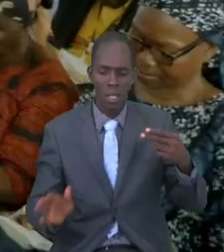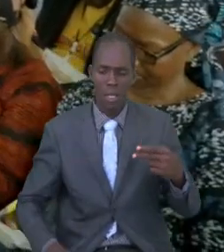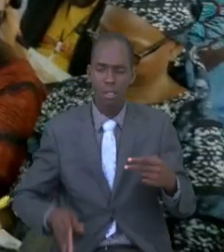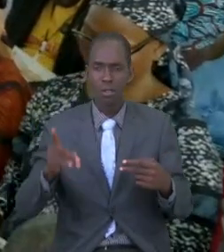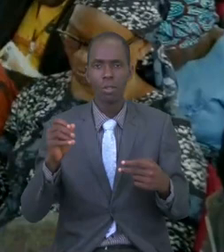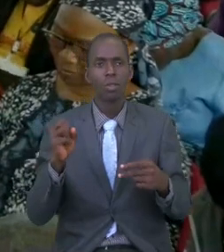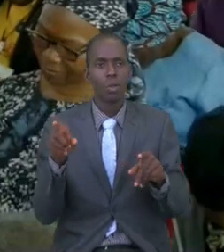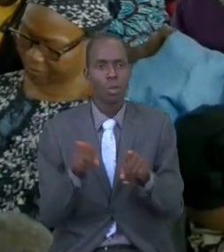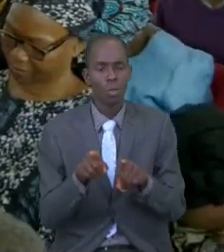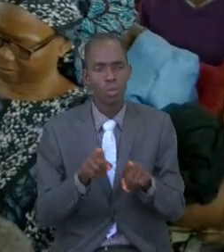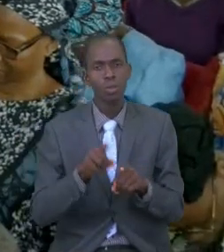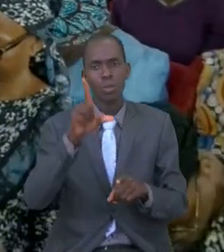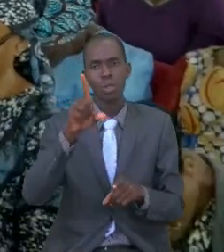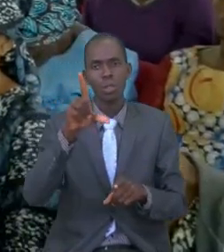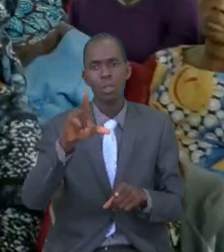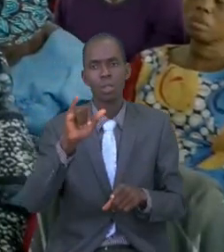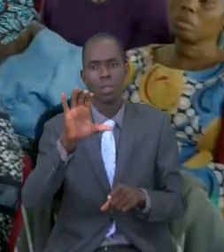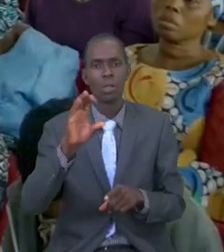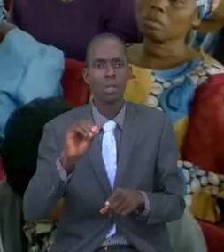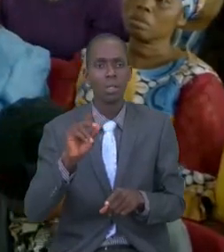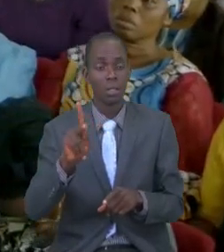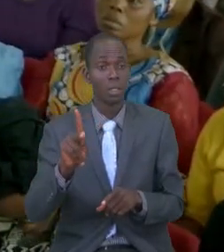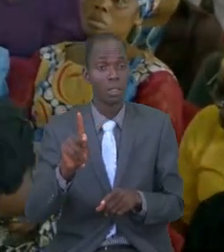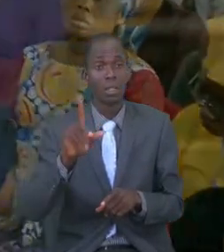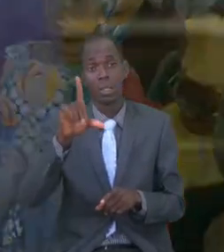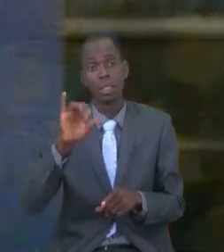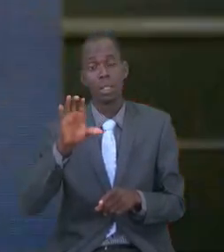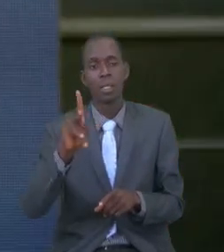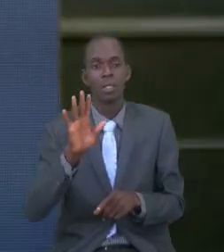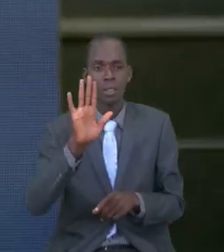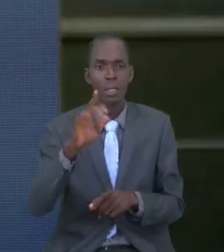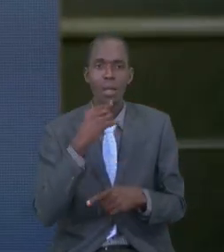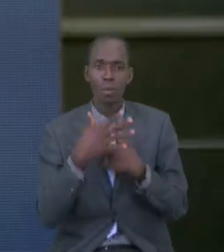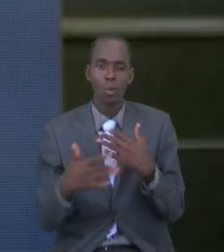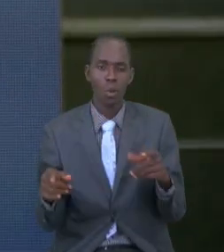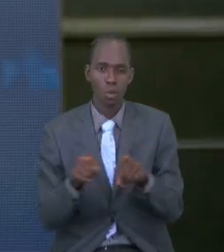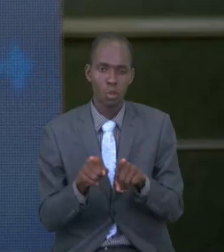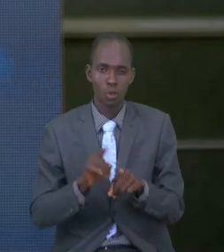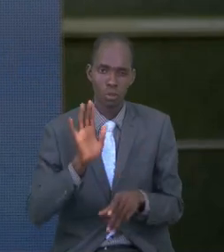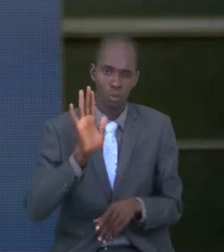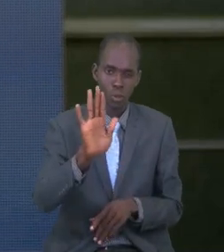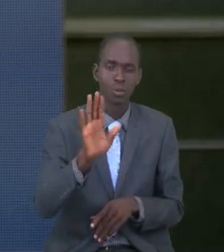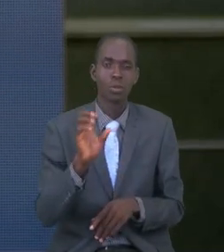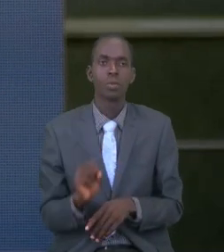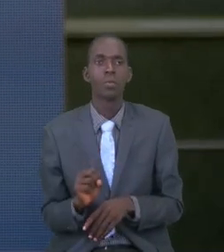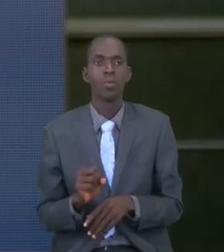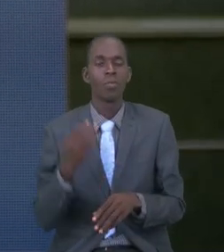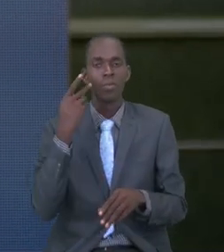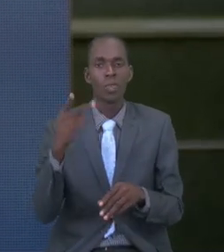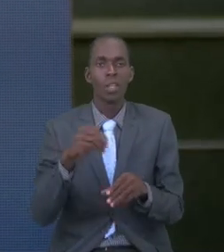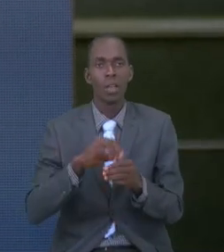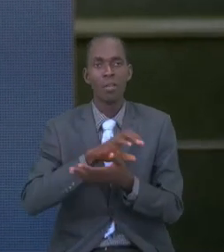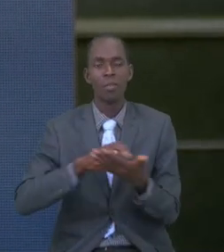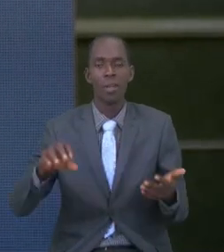blood, even thine. Look at verse 20. In verse 20,